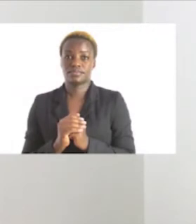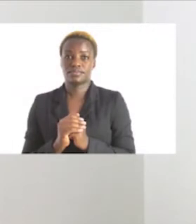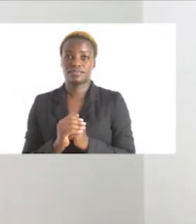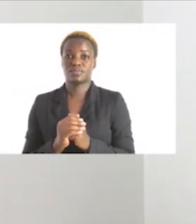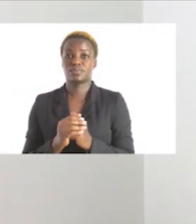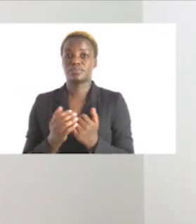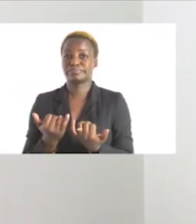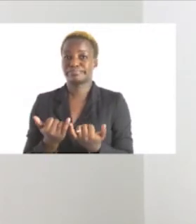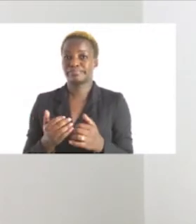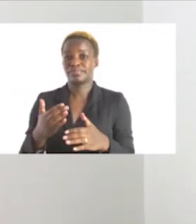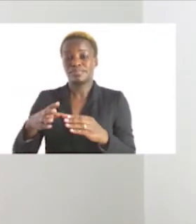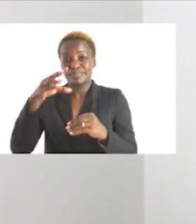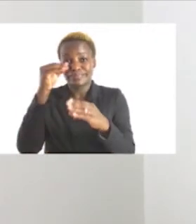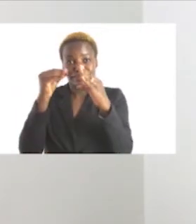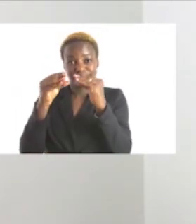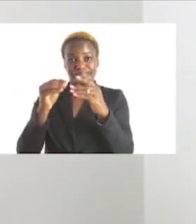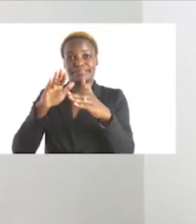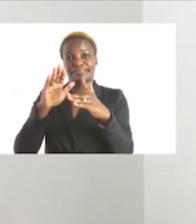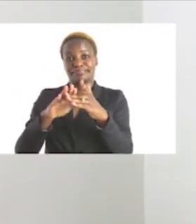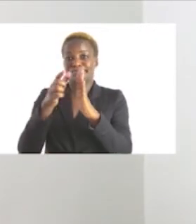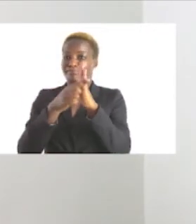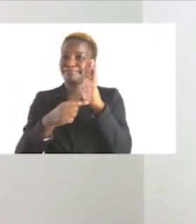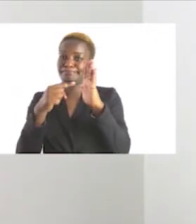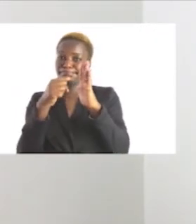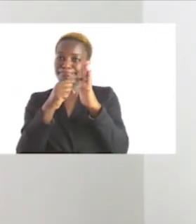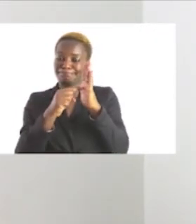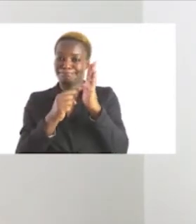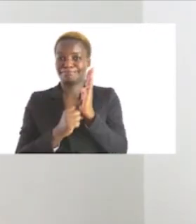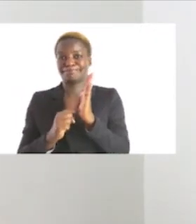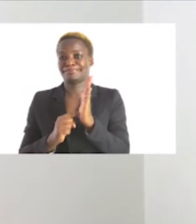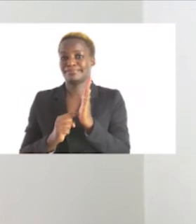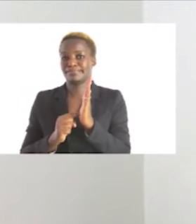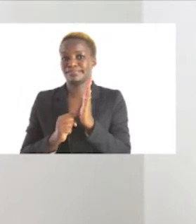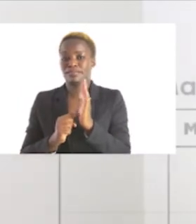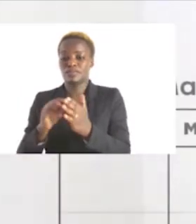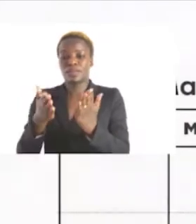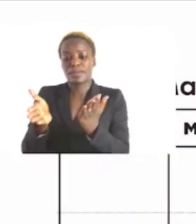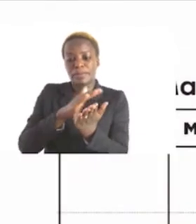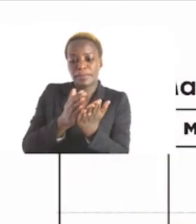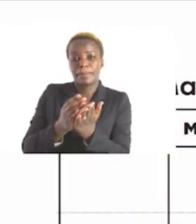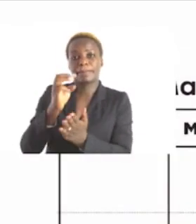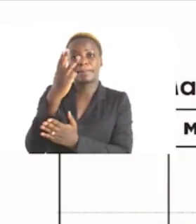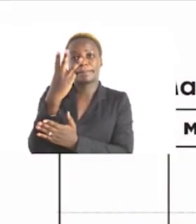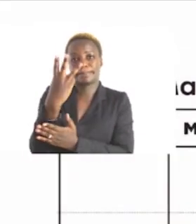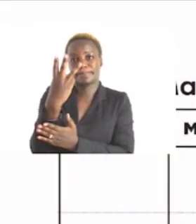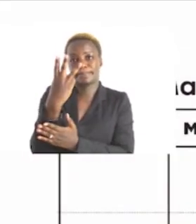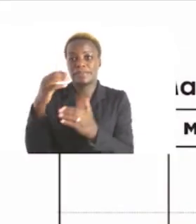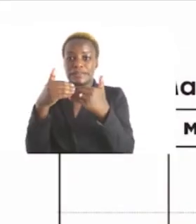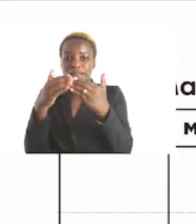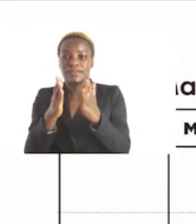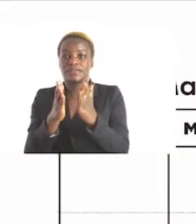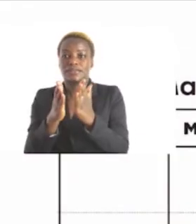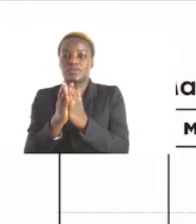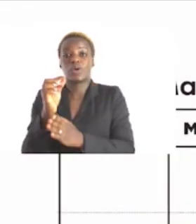Okay, so we are going to learn about calendar in more detail. Let's quickly turn to page 3 and we will first start